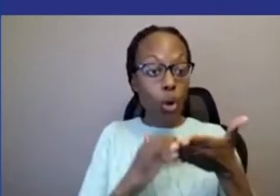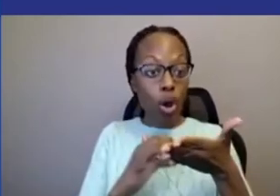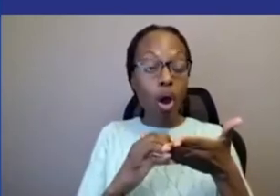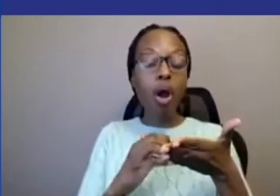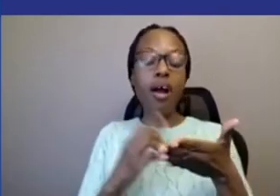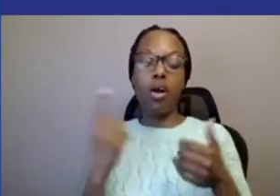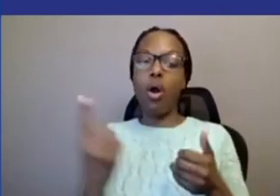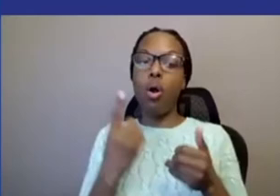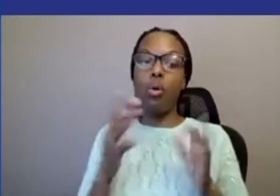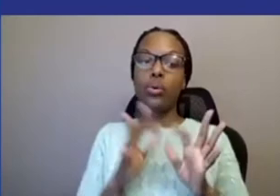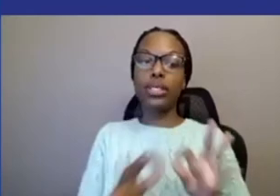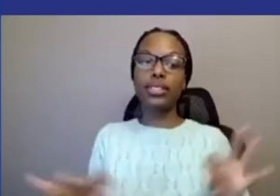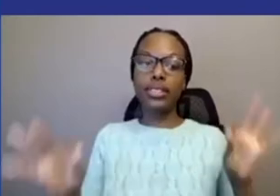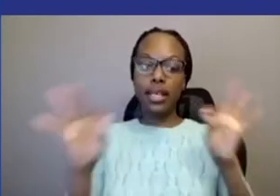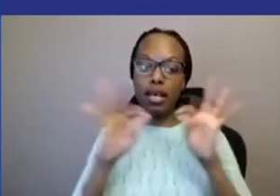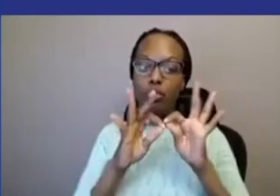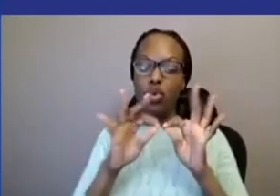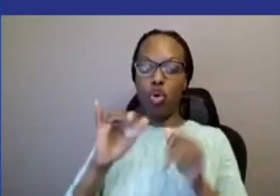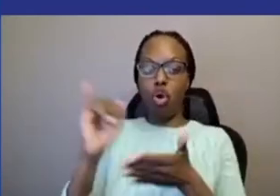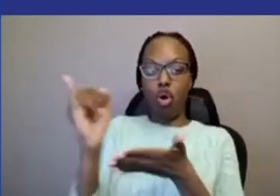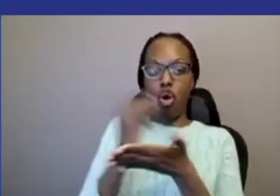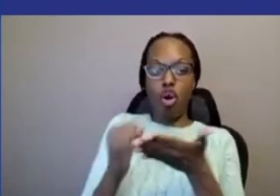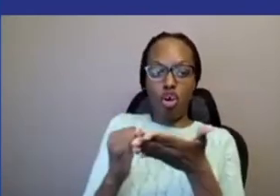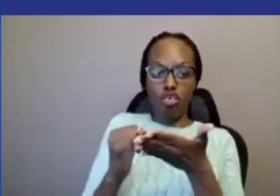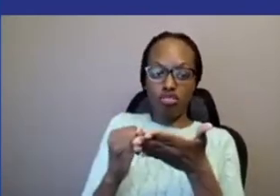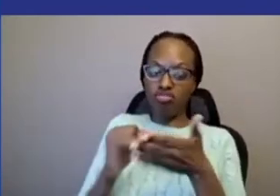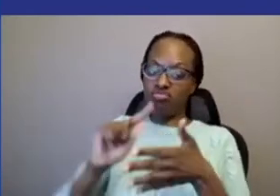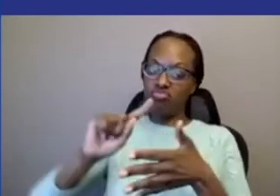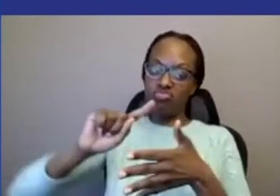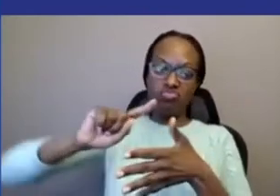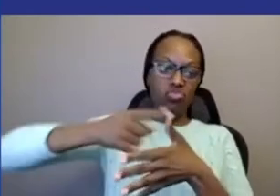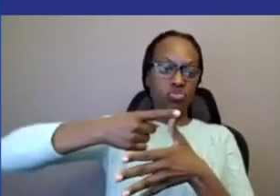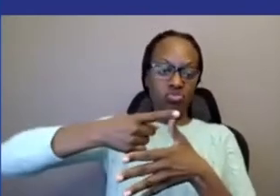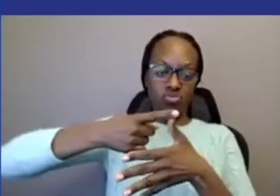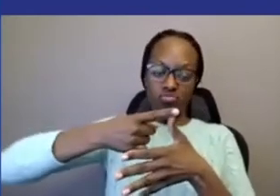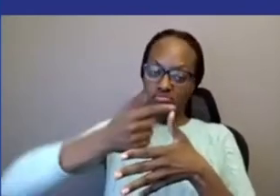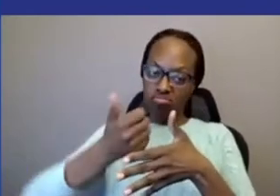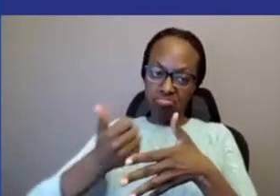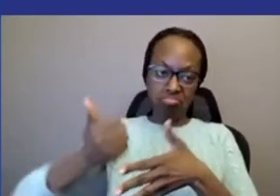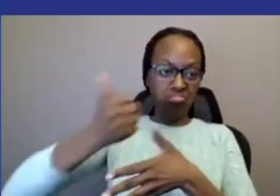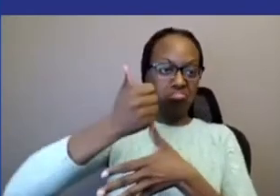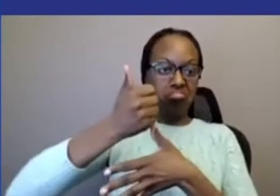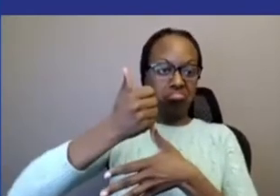keep to put the art first, right? So it's not going in and